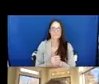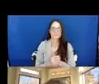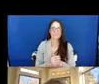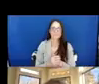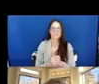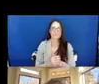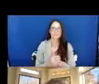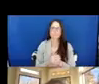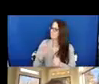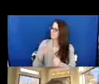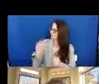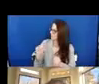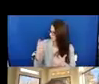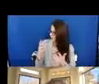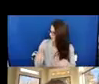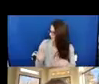Eva, do you want to take this one?